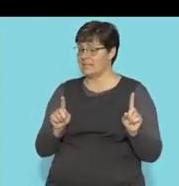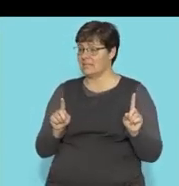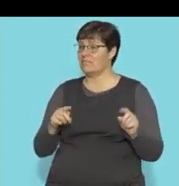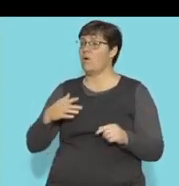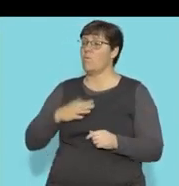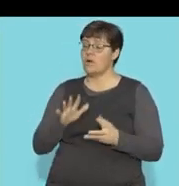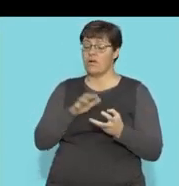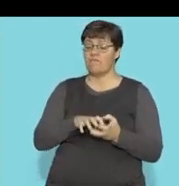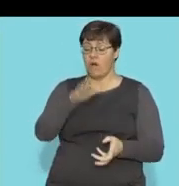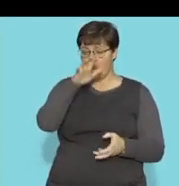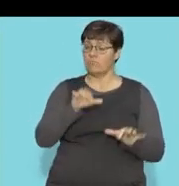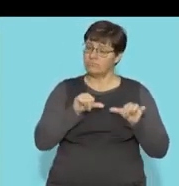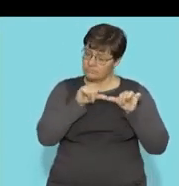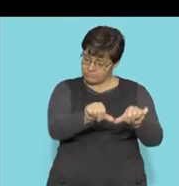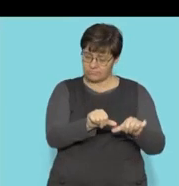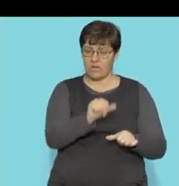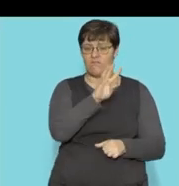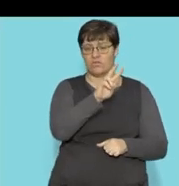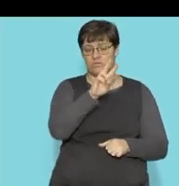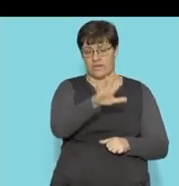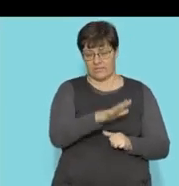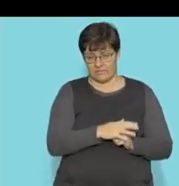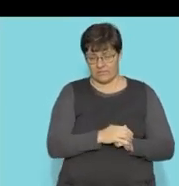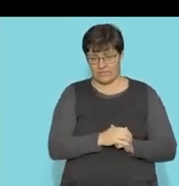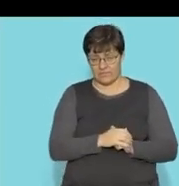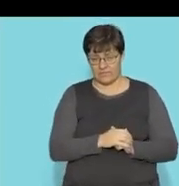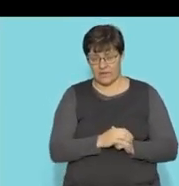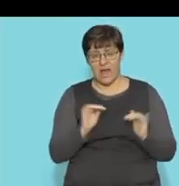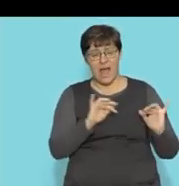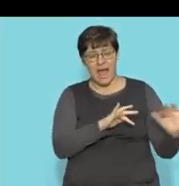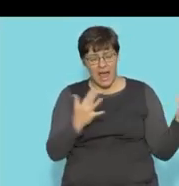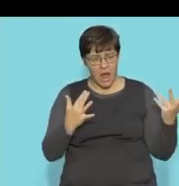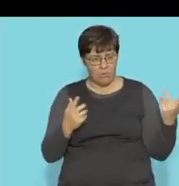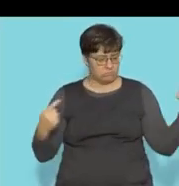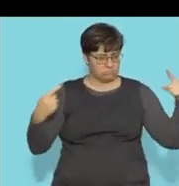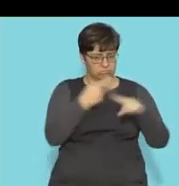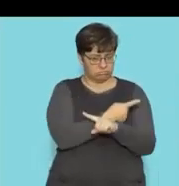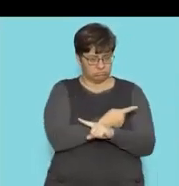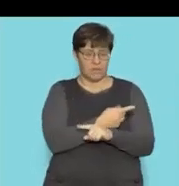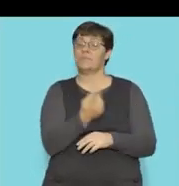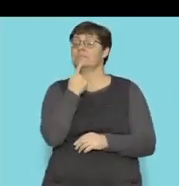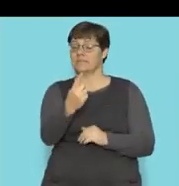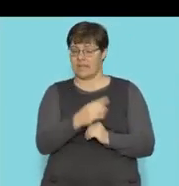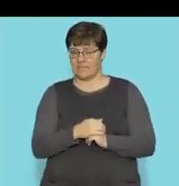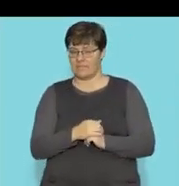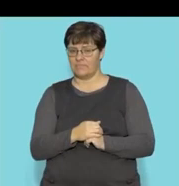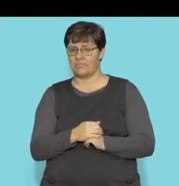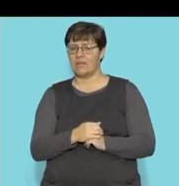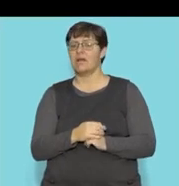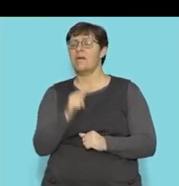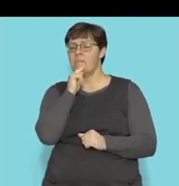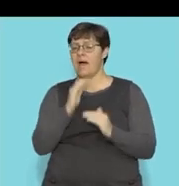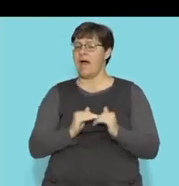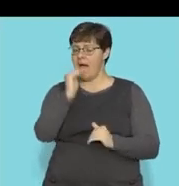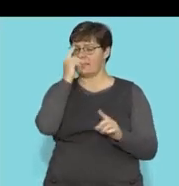But I want my volume to be maintained. So how I'm going to counteract that is by saying, what do